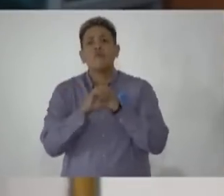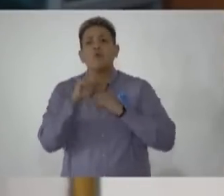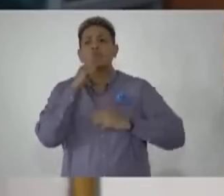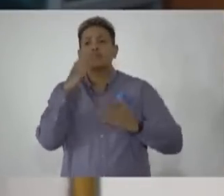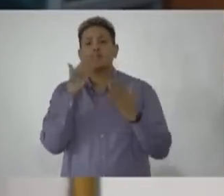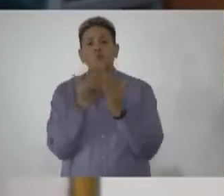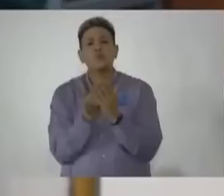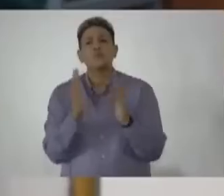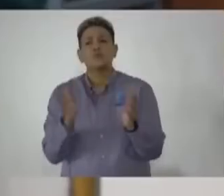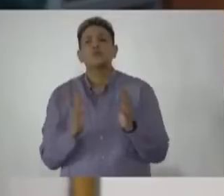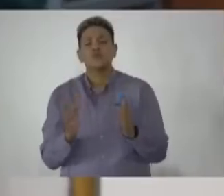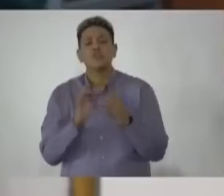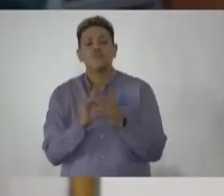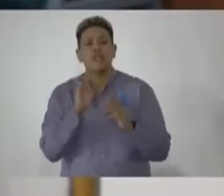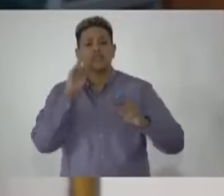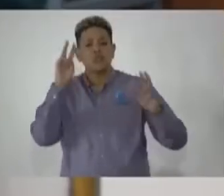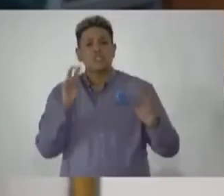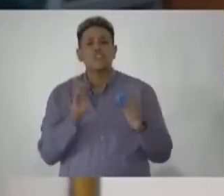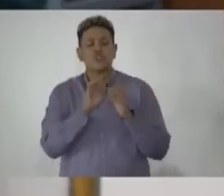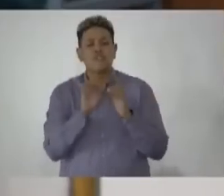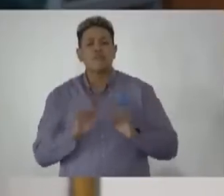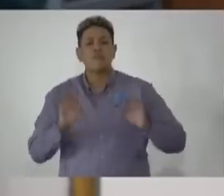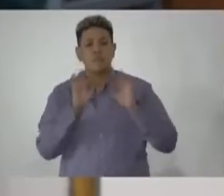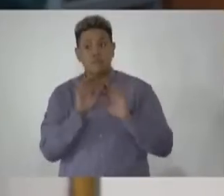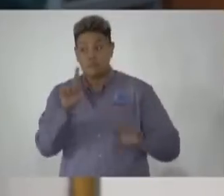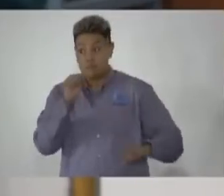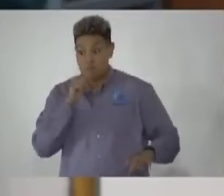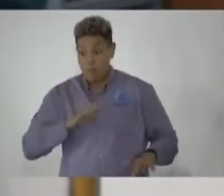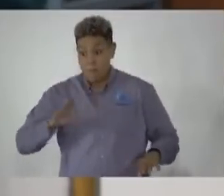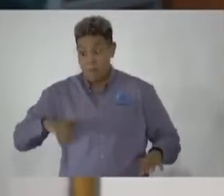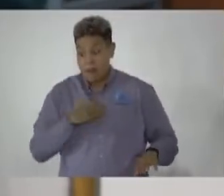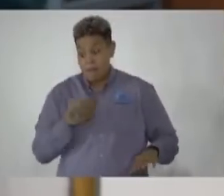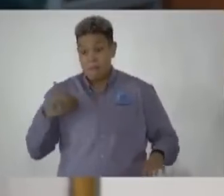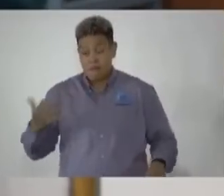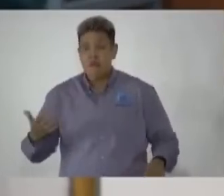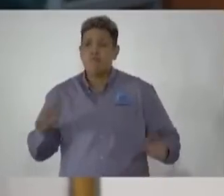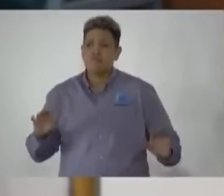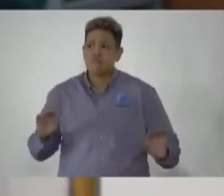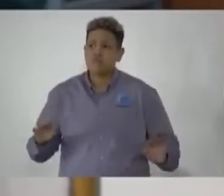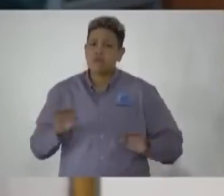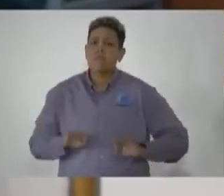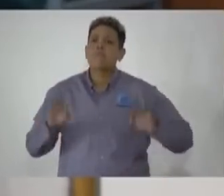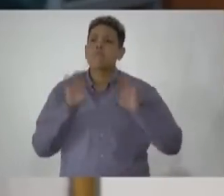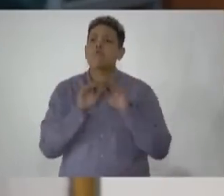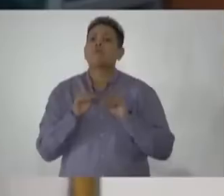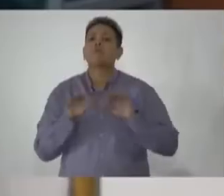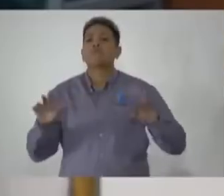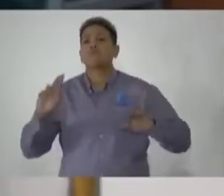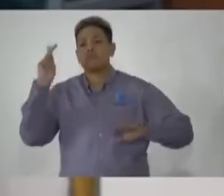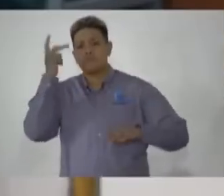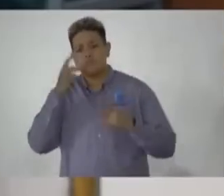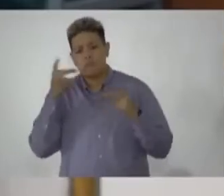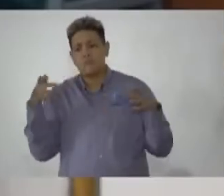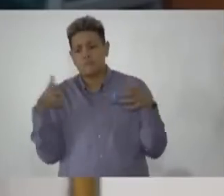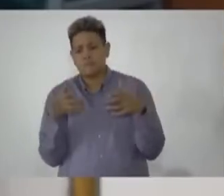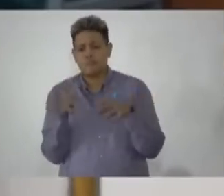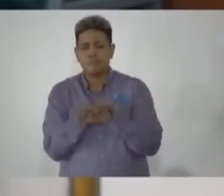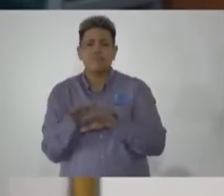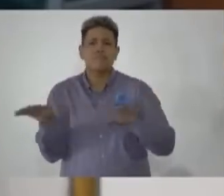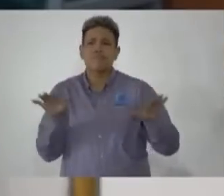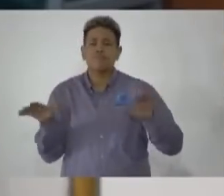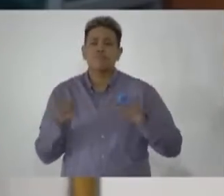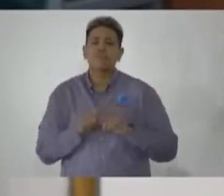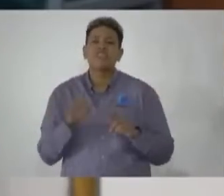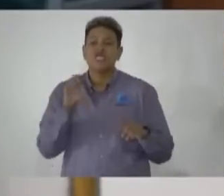constructive dialogue on issues of importance among women parliamentarians across party lines and chambers.